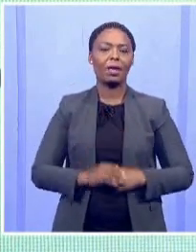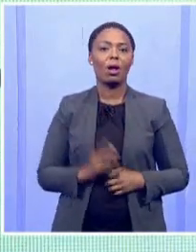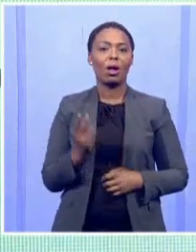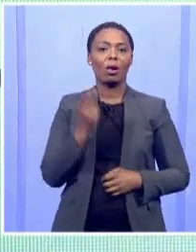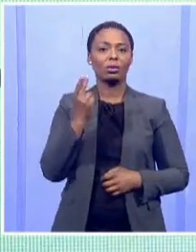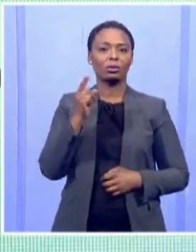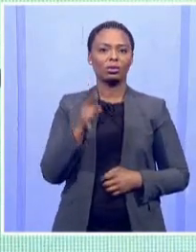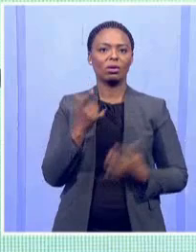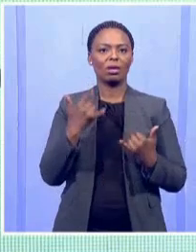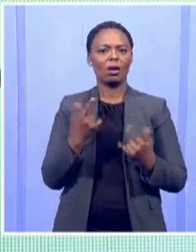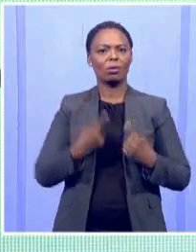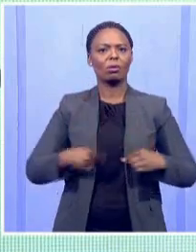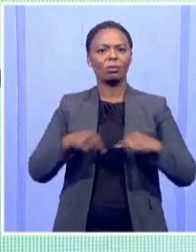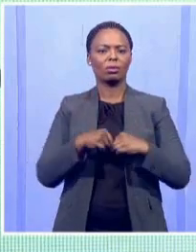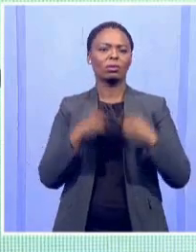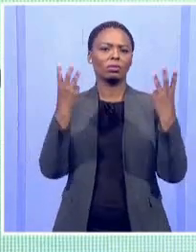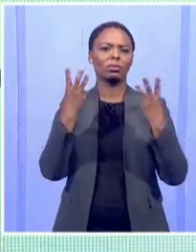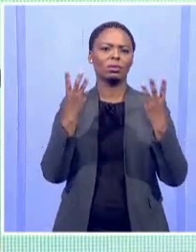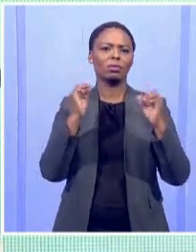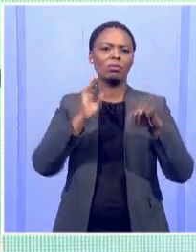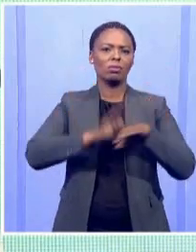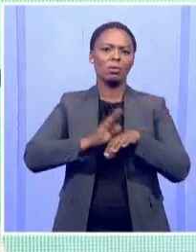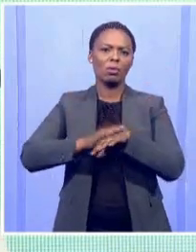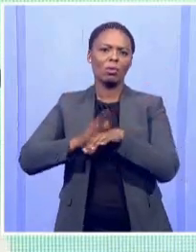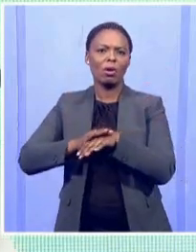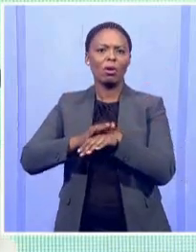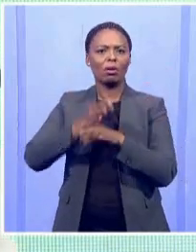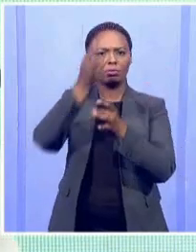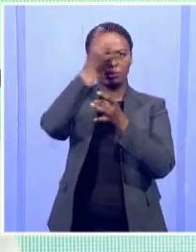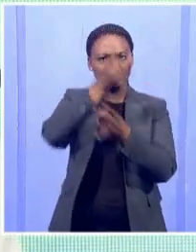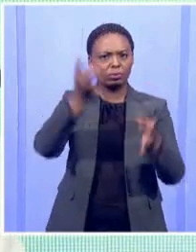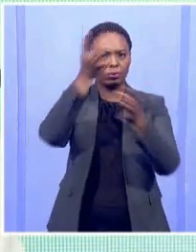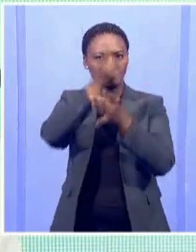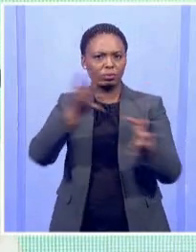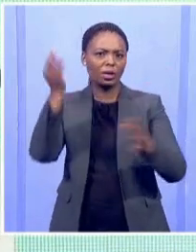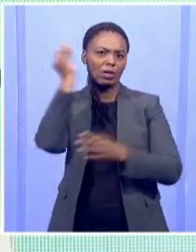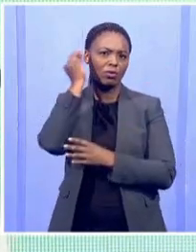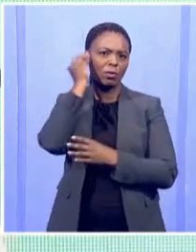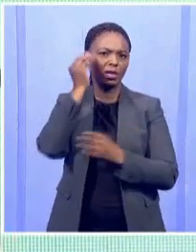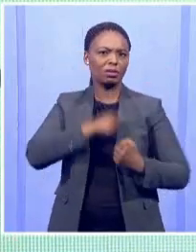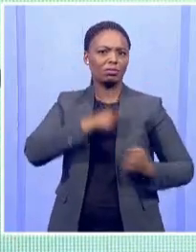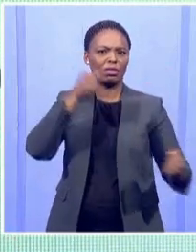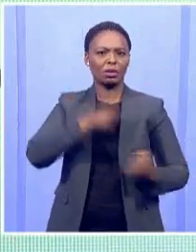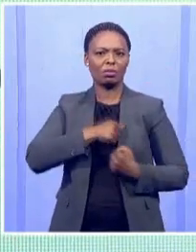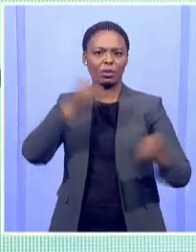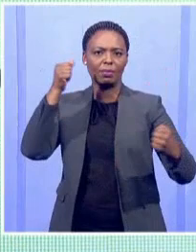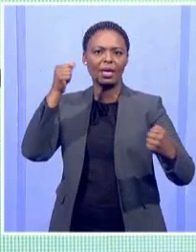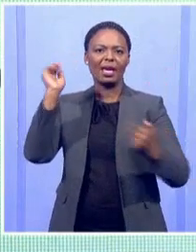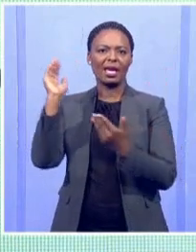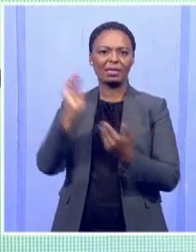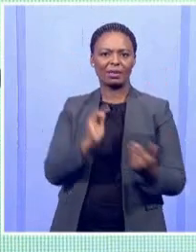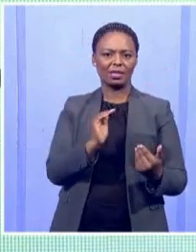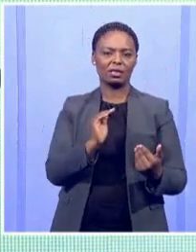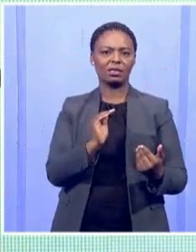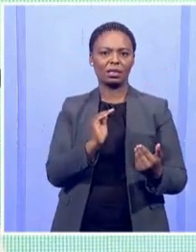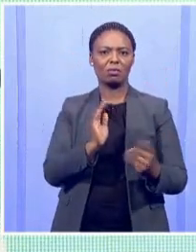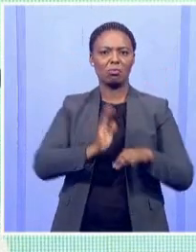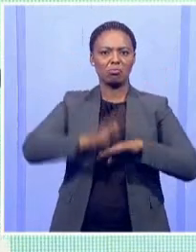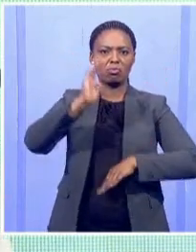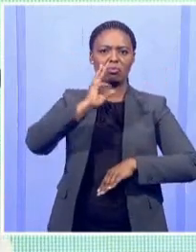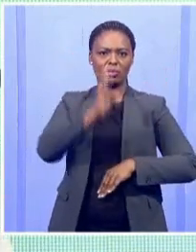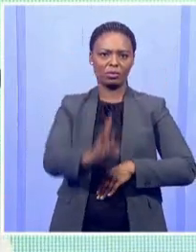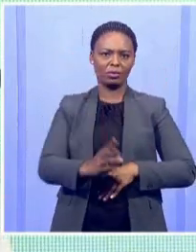as the population becomes more and more informed, expectations also will be much, much higher.